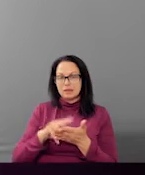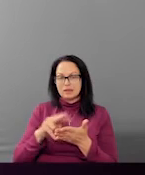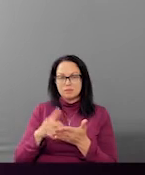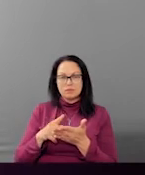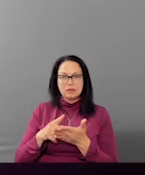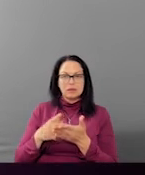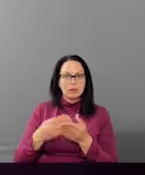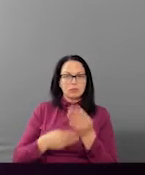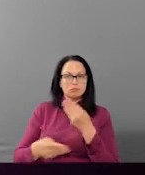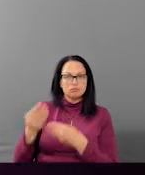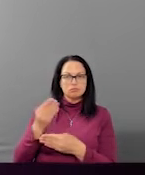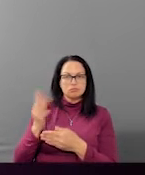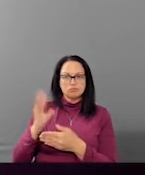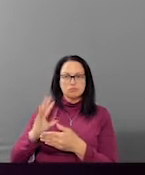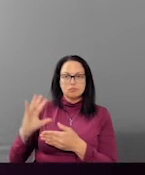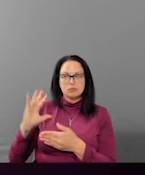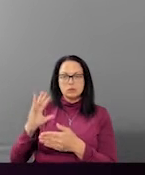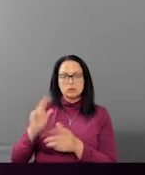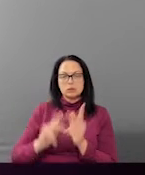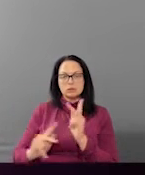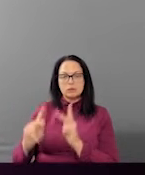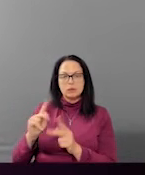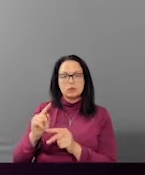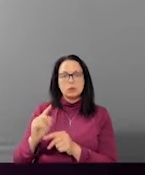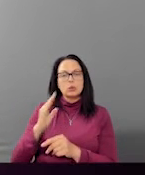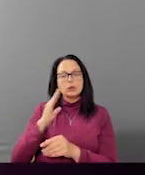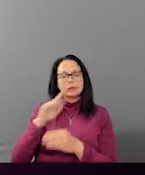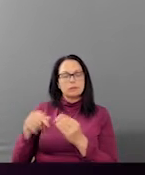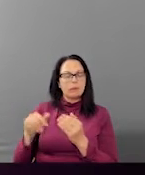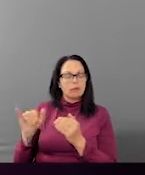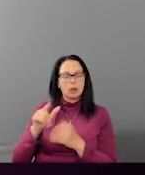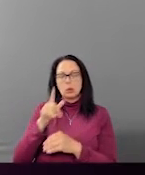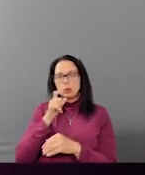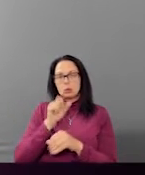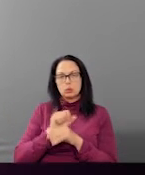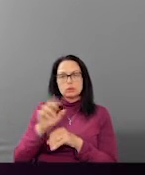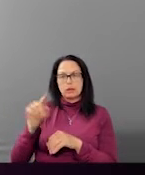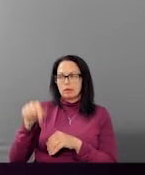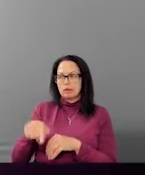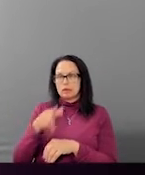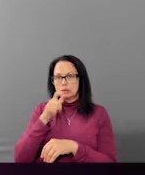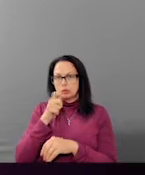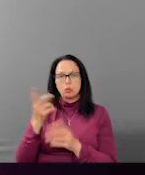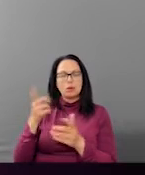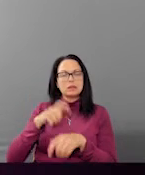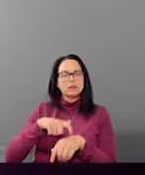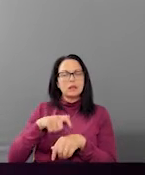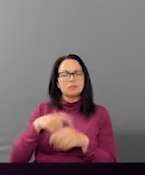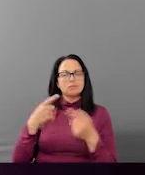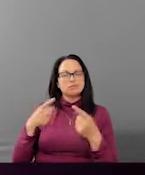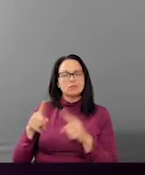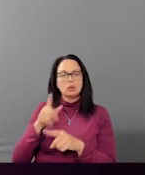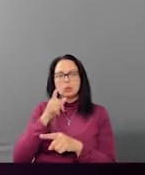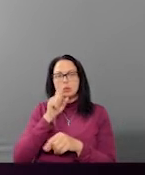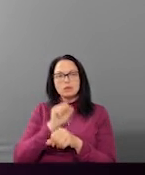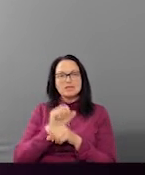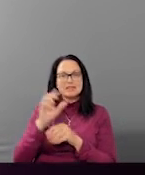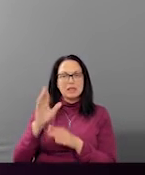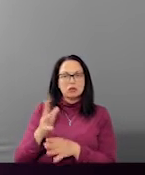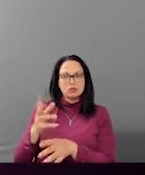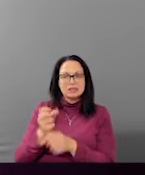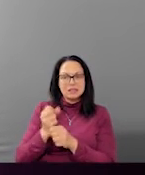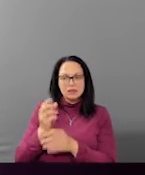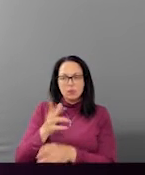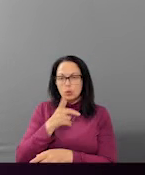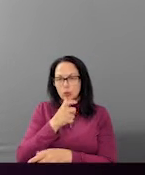transaction history between parties. So you can think of it as like a way to see, hey, who sent this to who, what time did it happen at, who was the sender, who was the